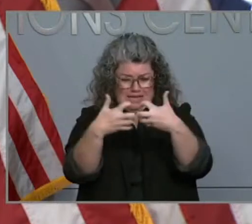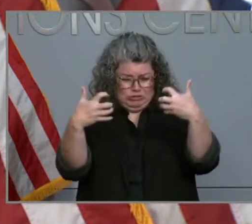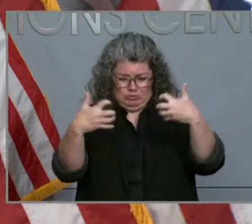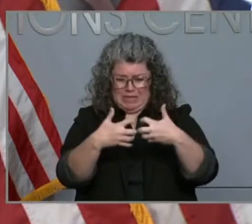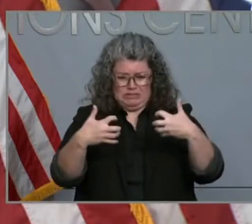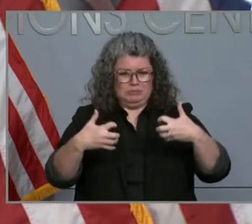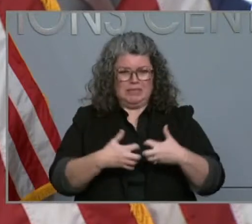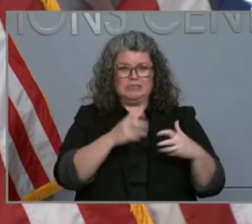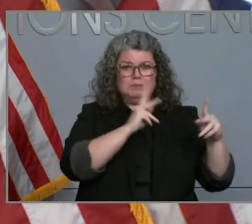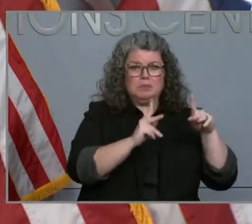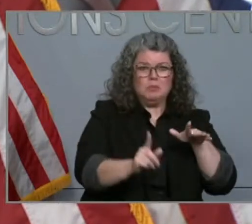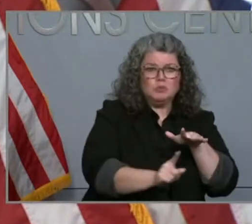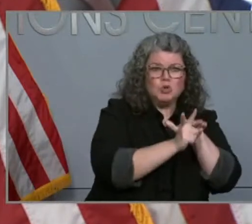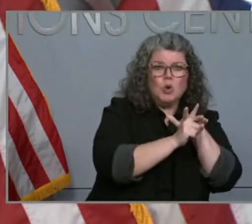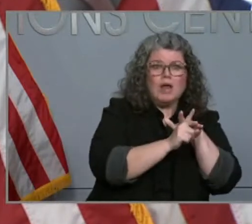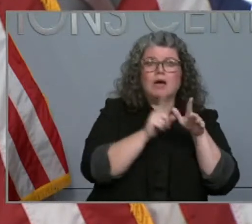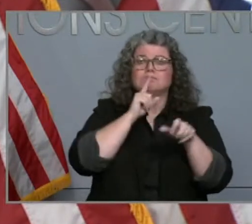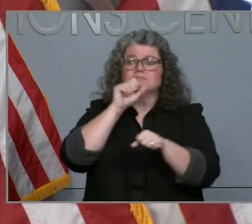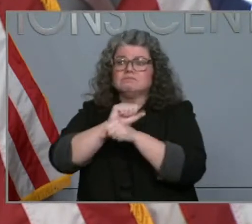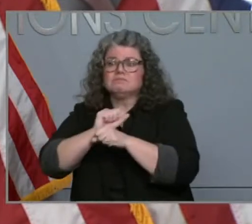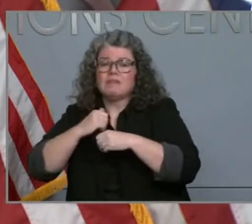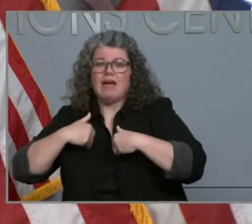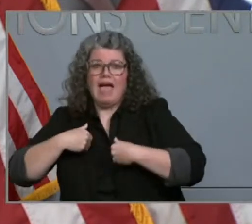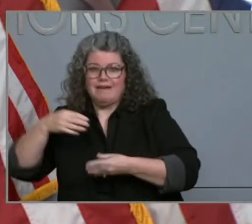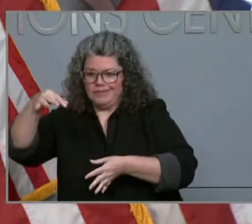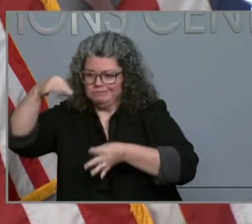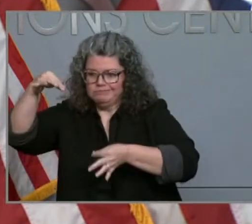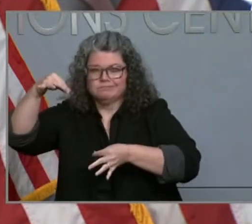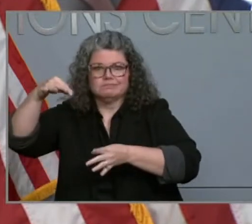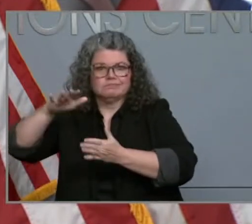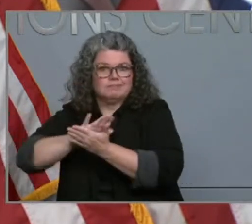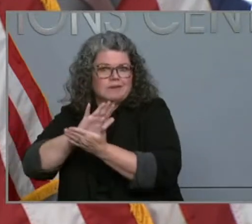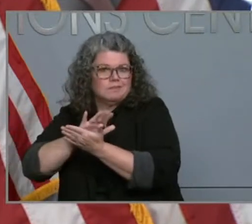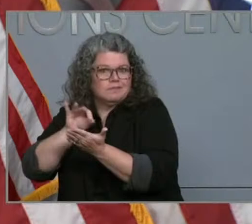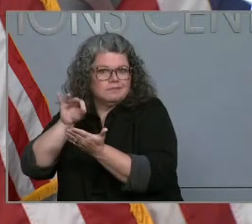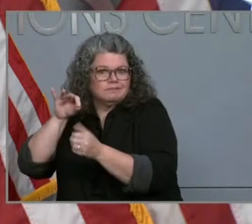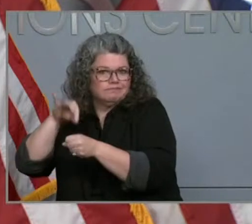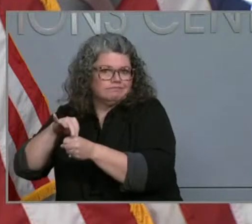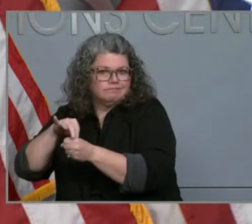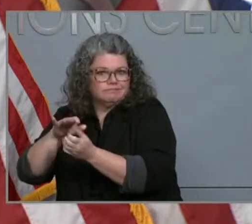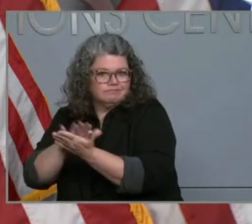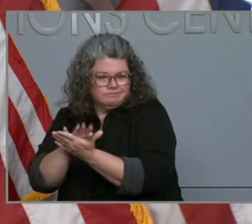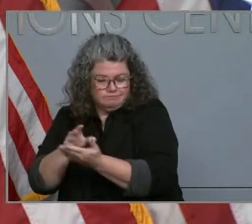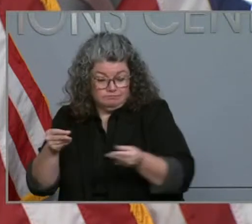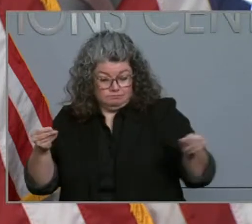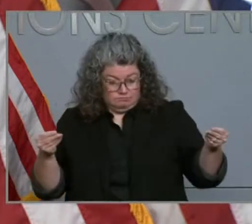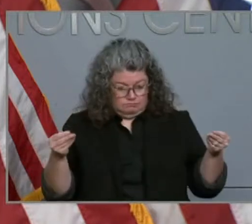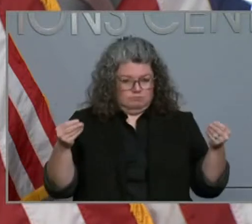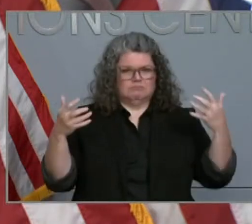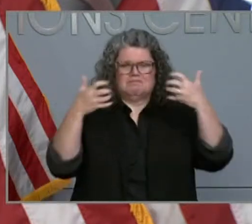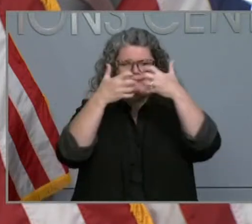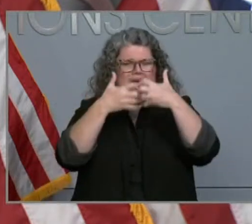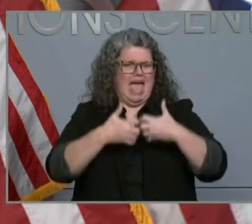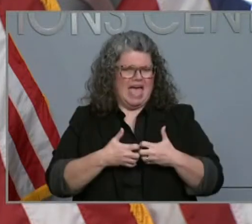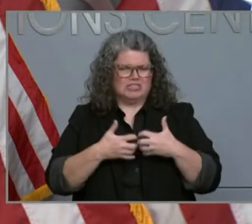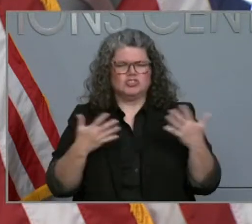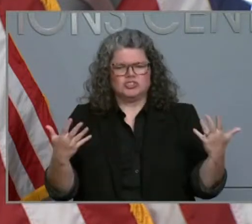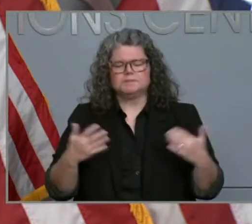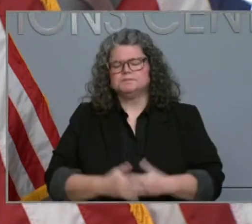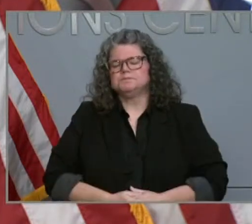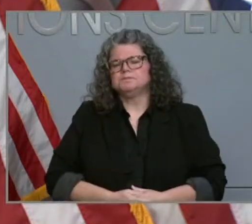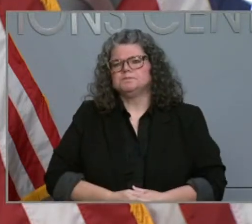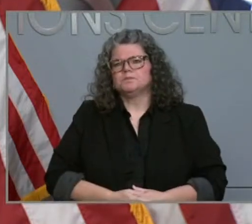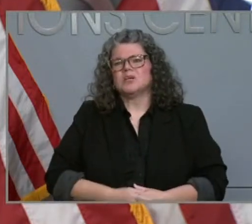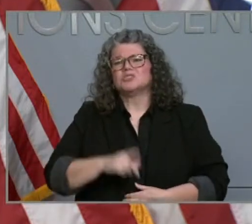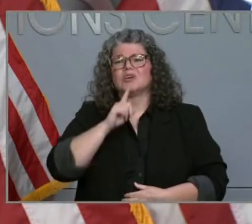to exact, and have good reason why they might not have been. And so, I really